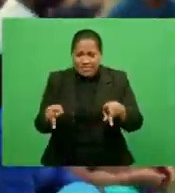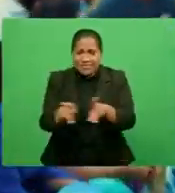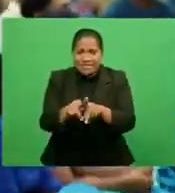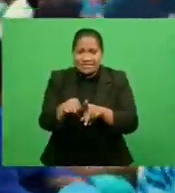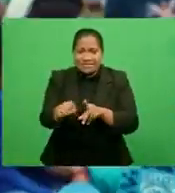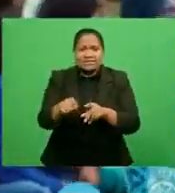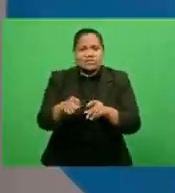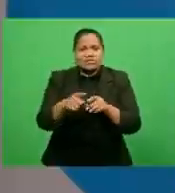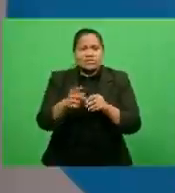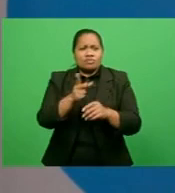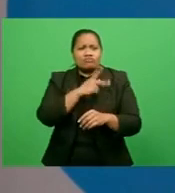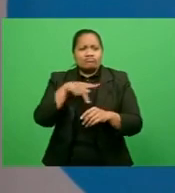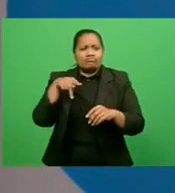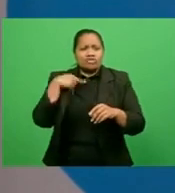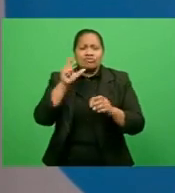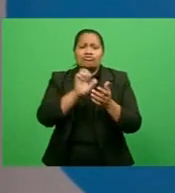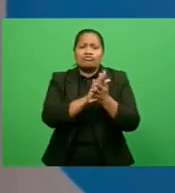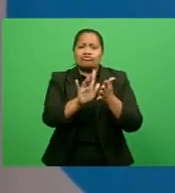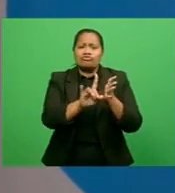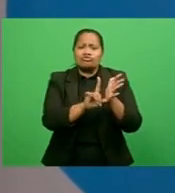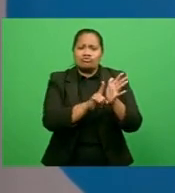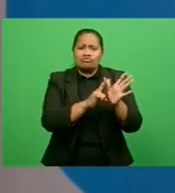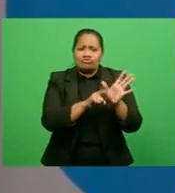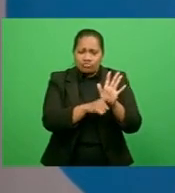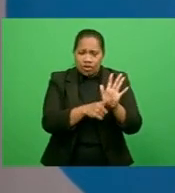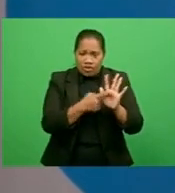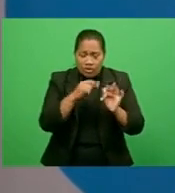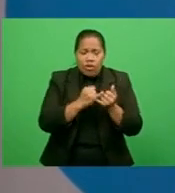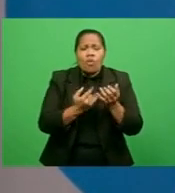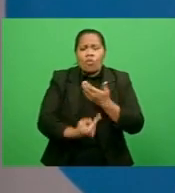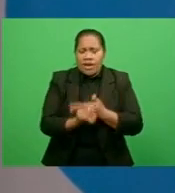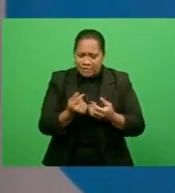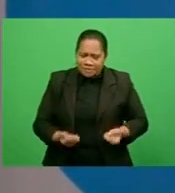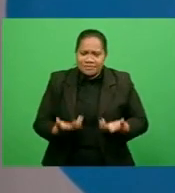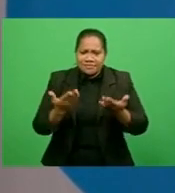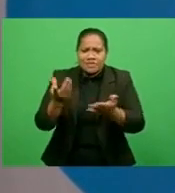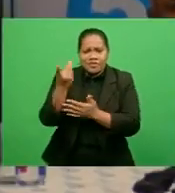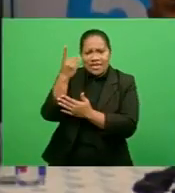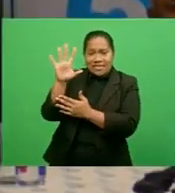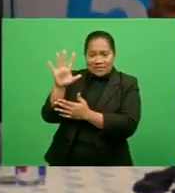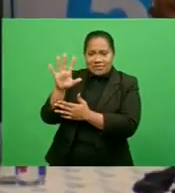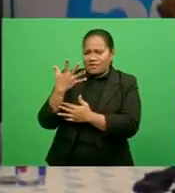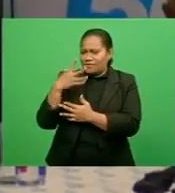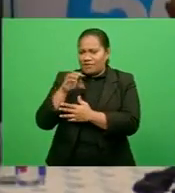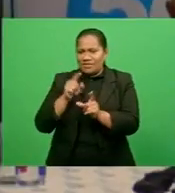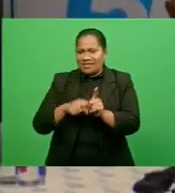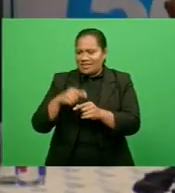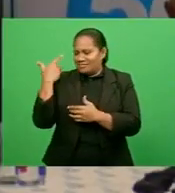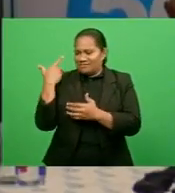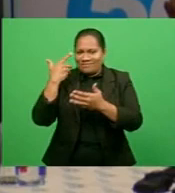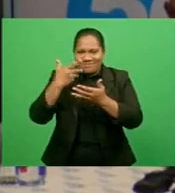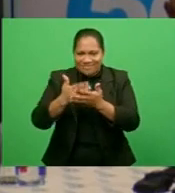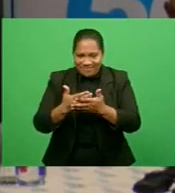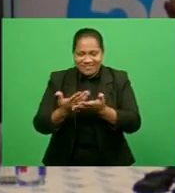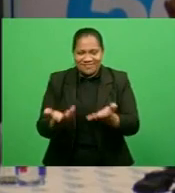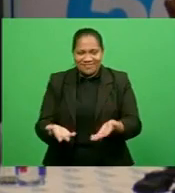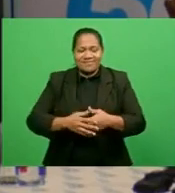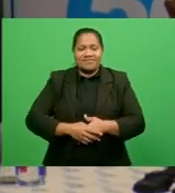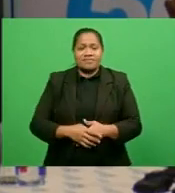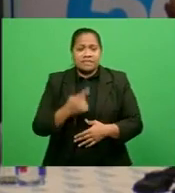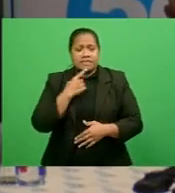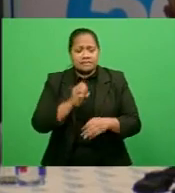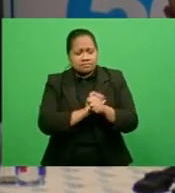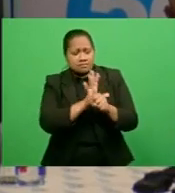Charles, handed over our instrument of independence 50 years ago to the day. He says the